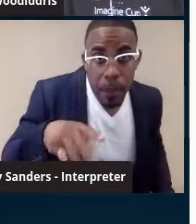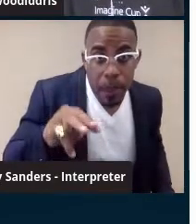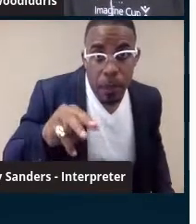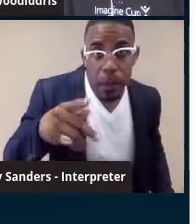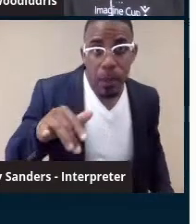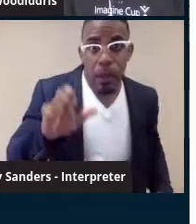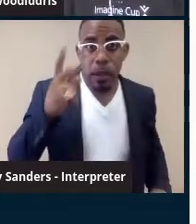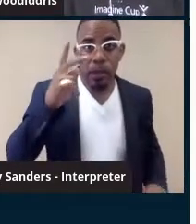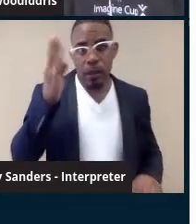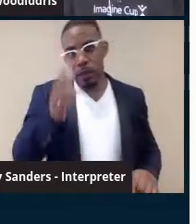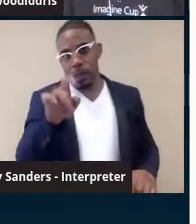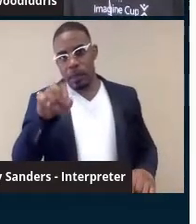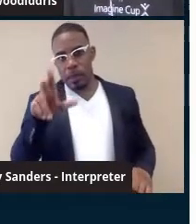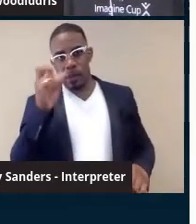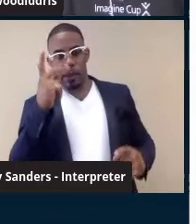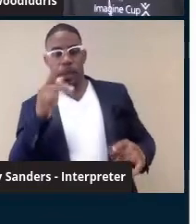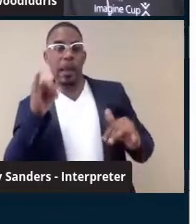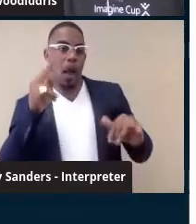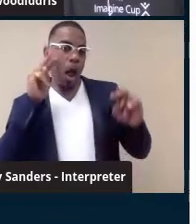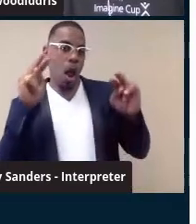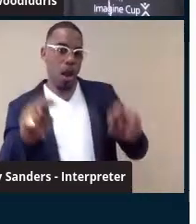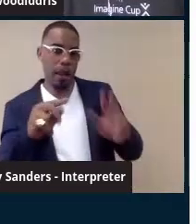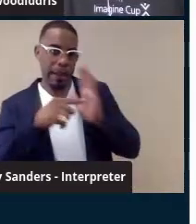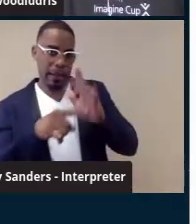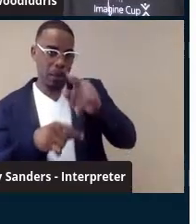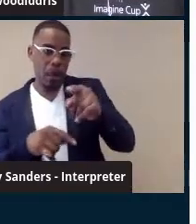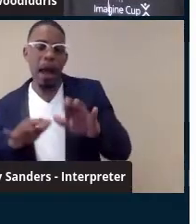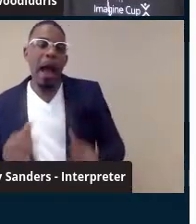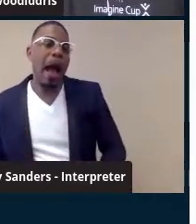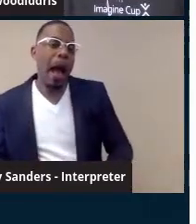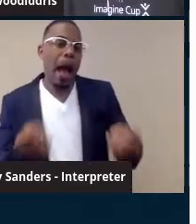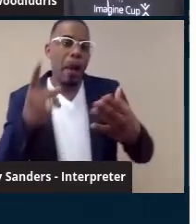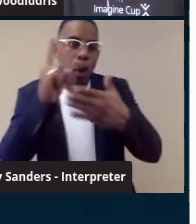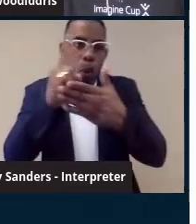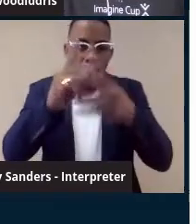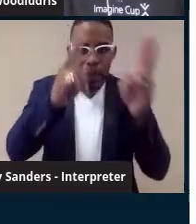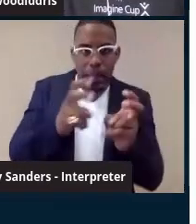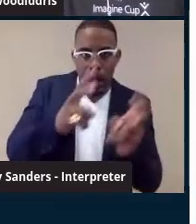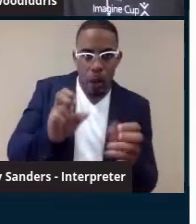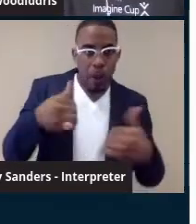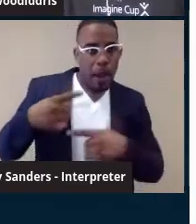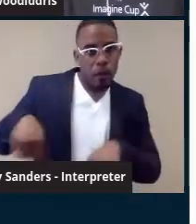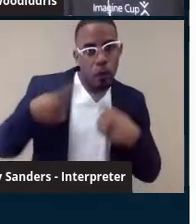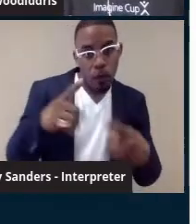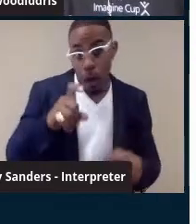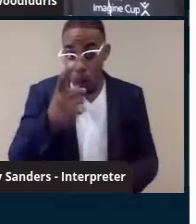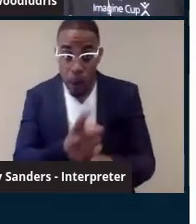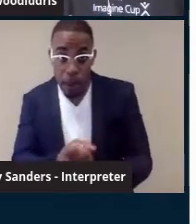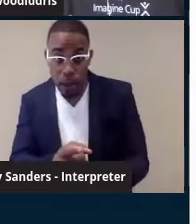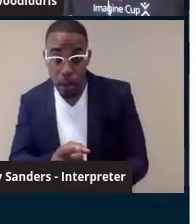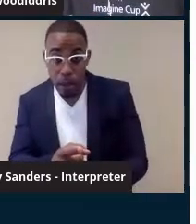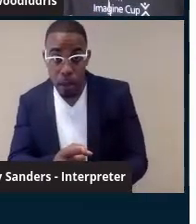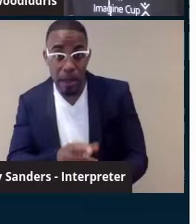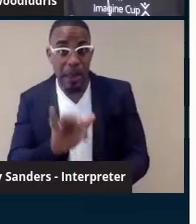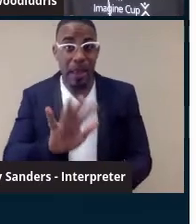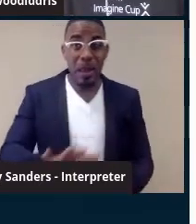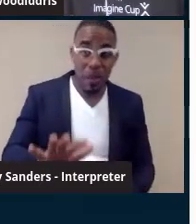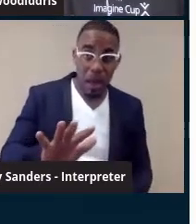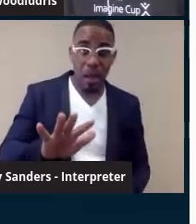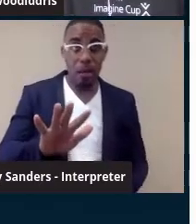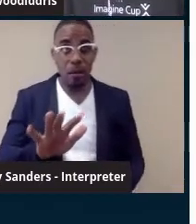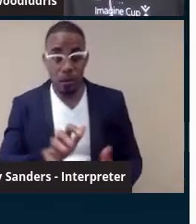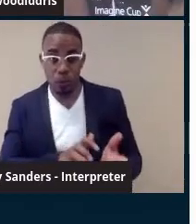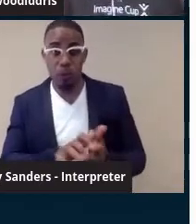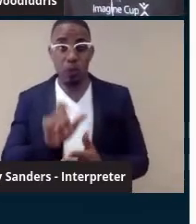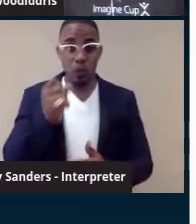/Express, you will be able to see it. Now look at something. How many weekly downloads do we have so far, right? that's about 12